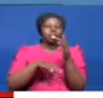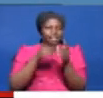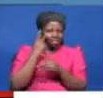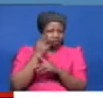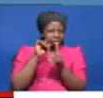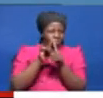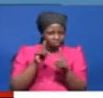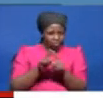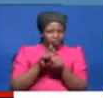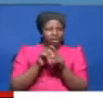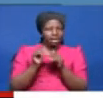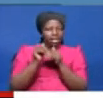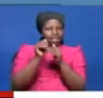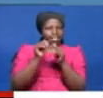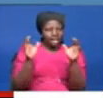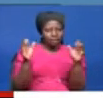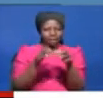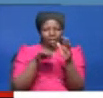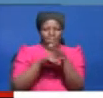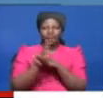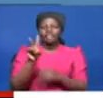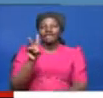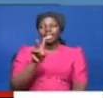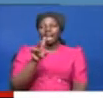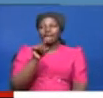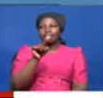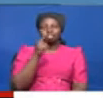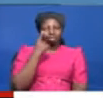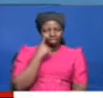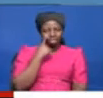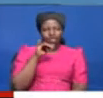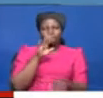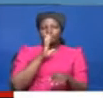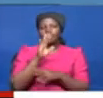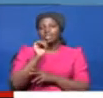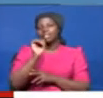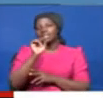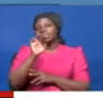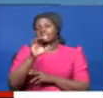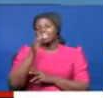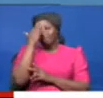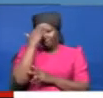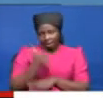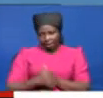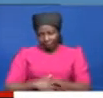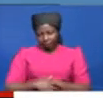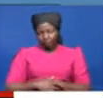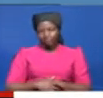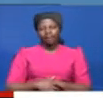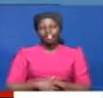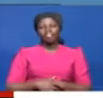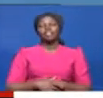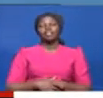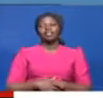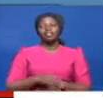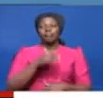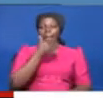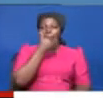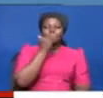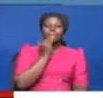in Vihiga would be perceived to be the ANC because of the fact that Musalia